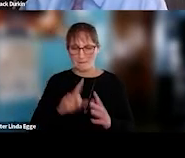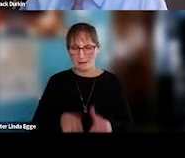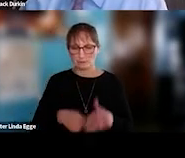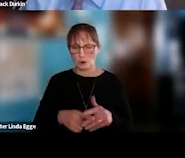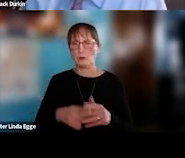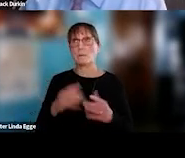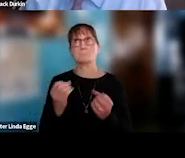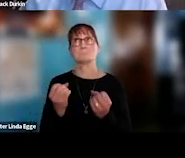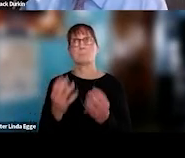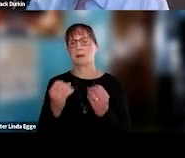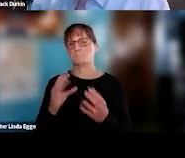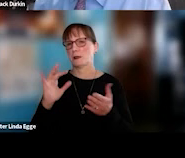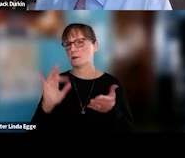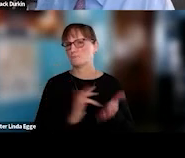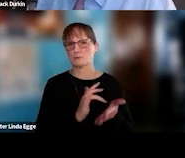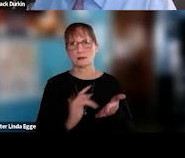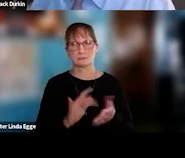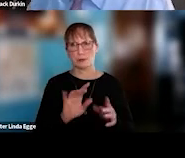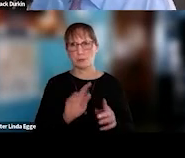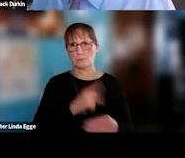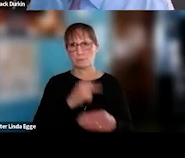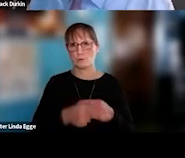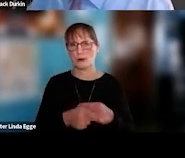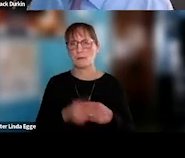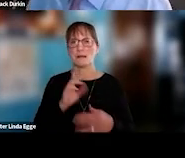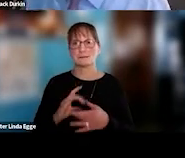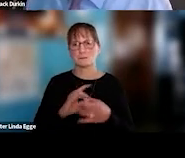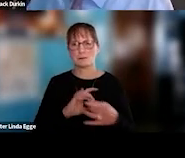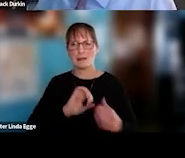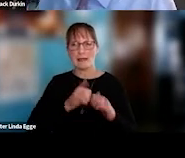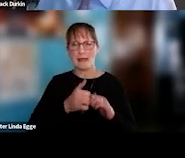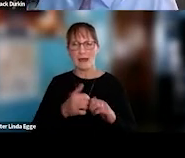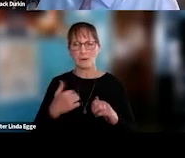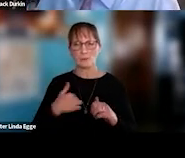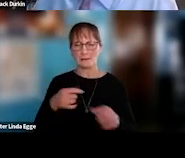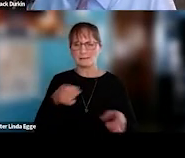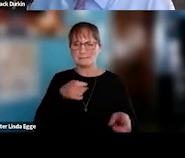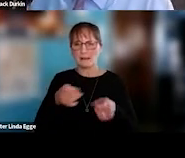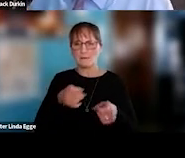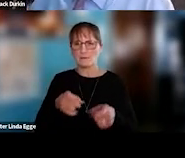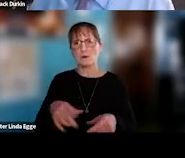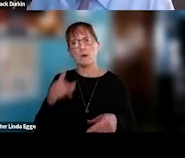critics of the program as it relates to how we dealt with the offenders,